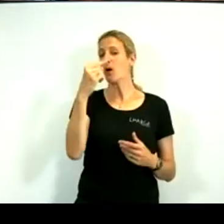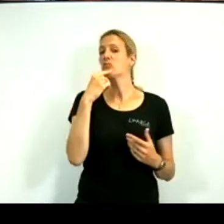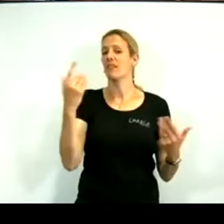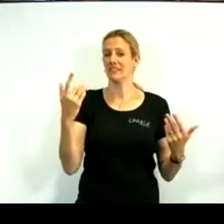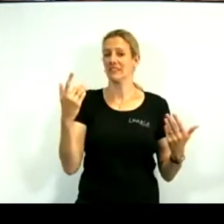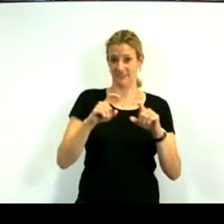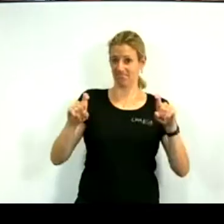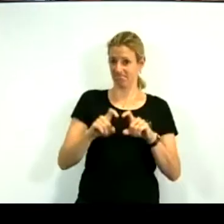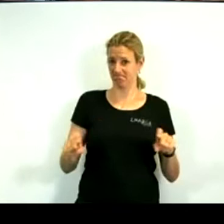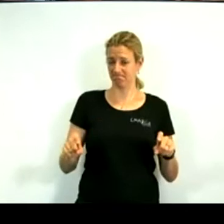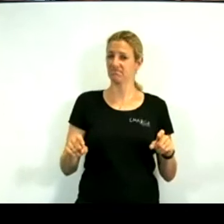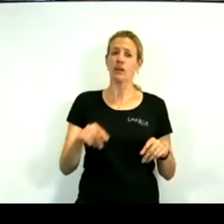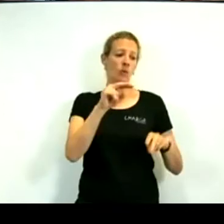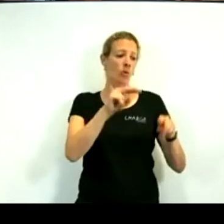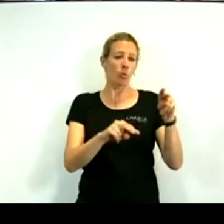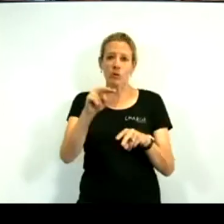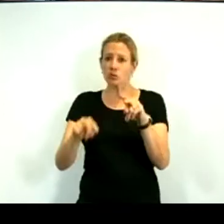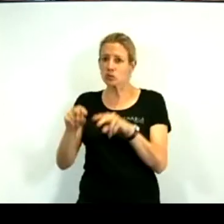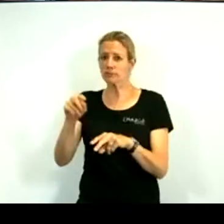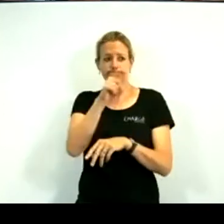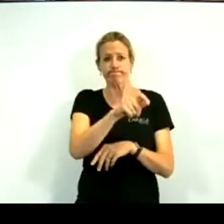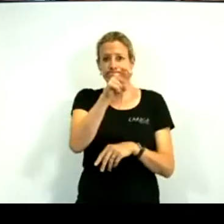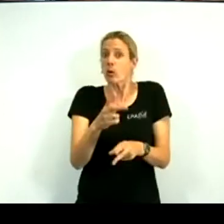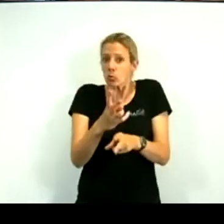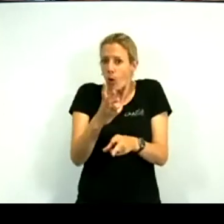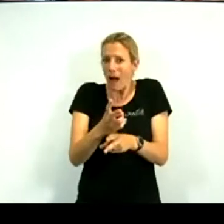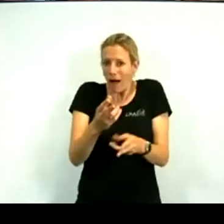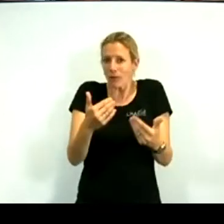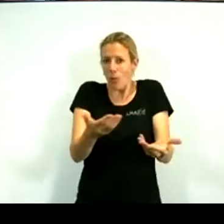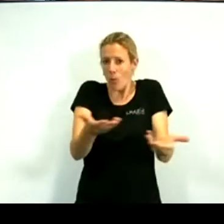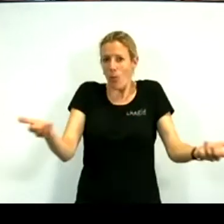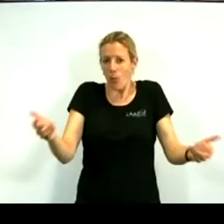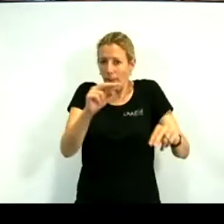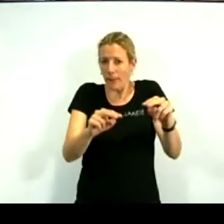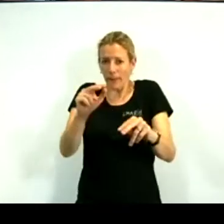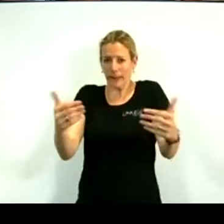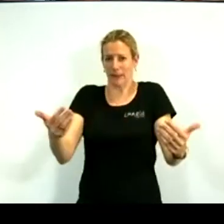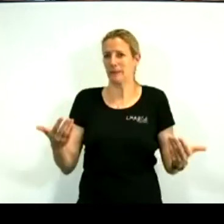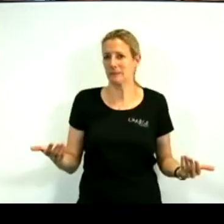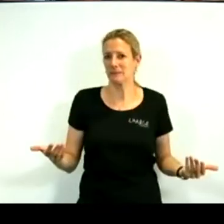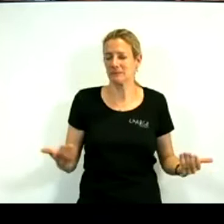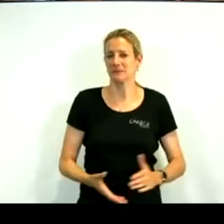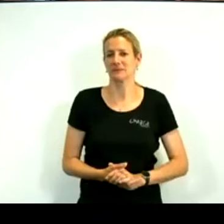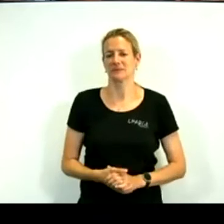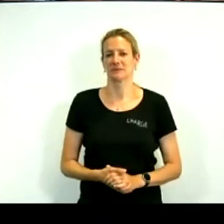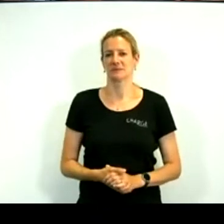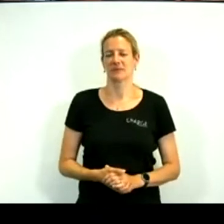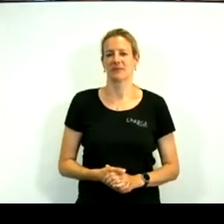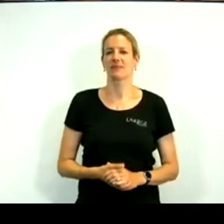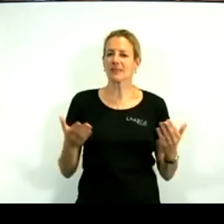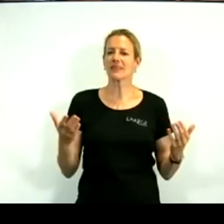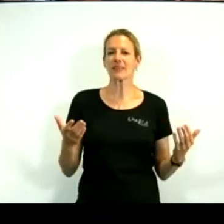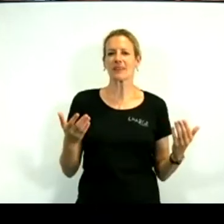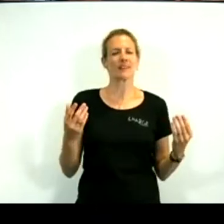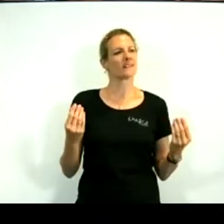It kind of encapsulates so much about good quality deaf-blind